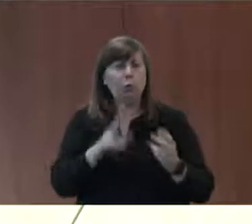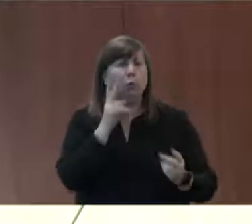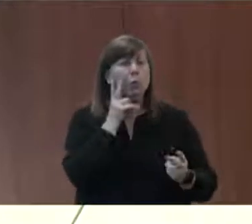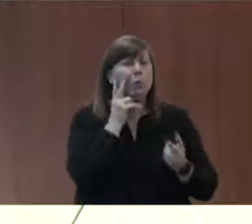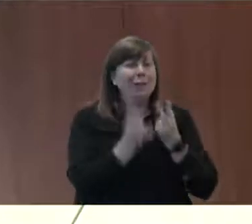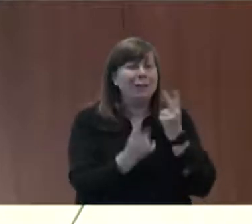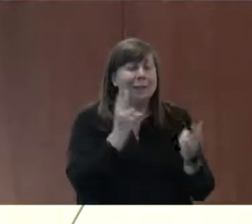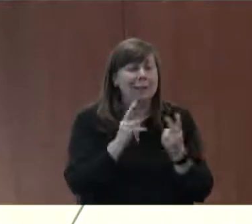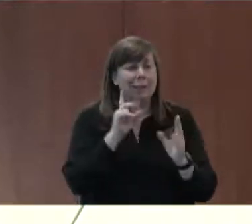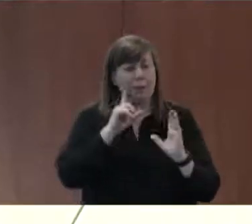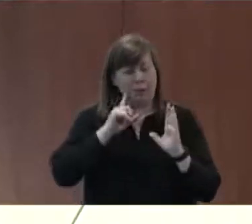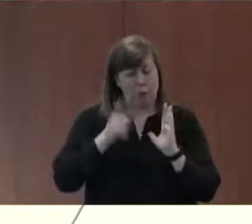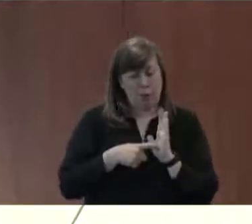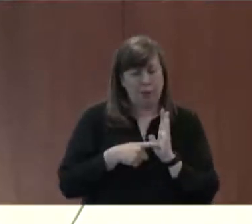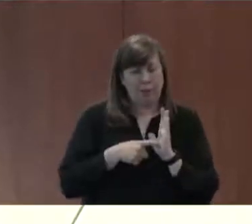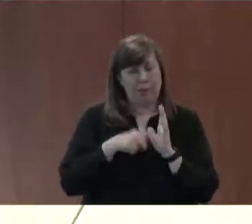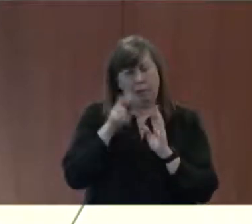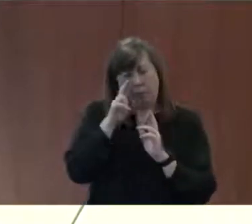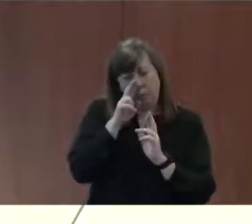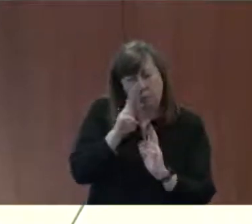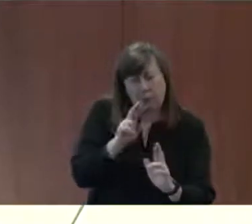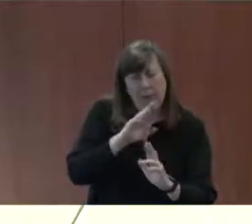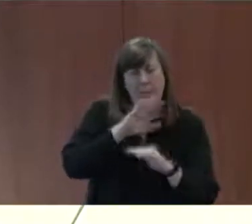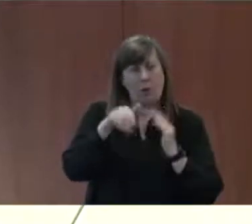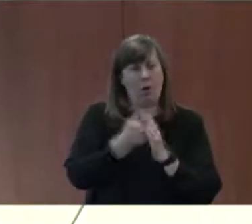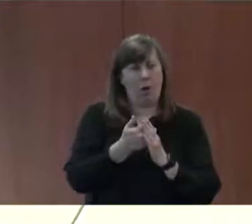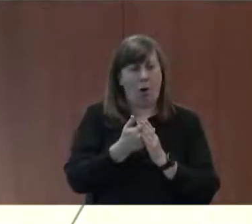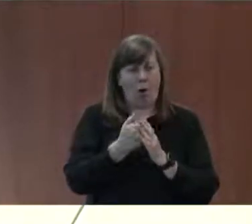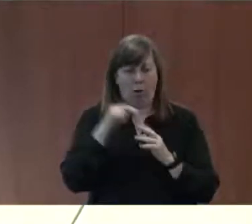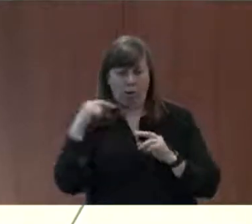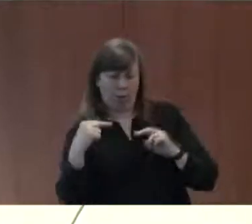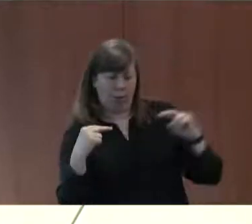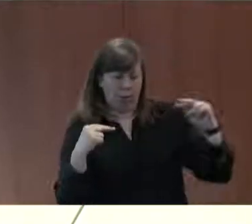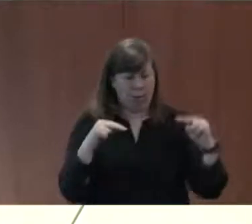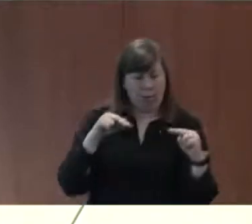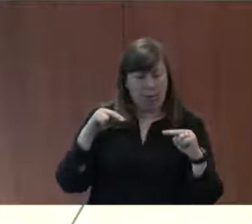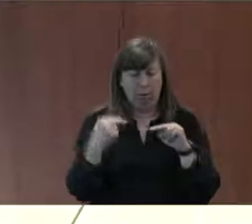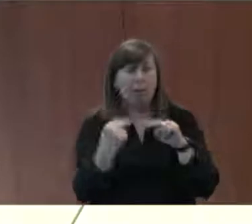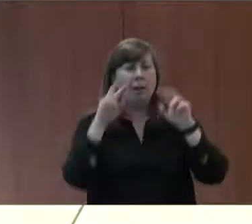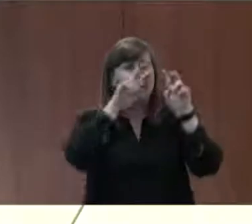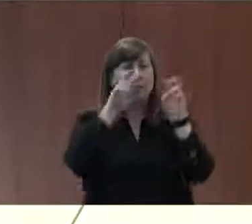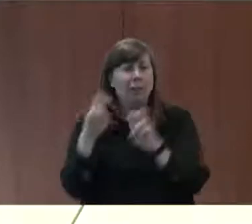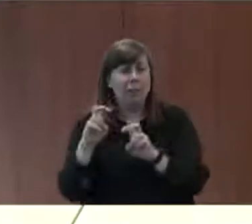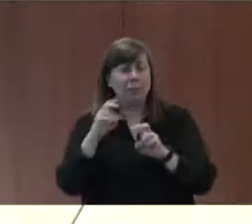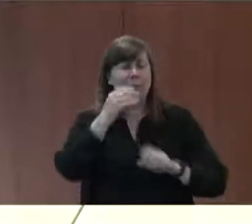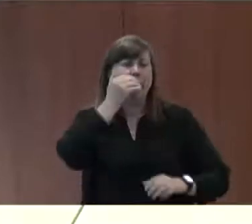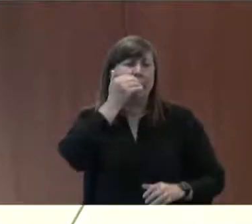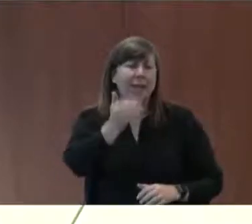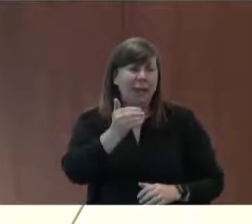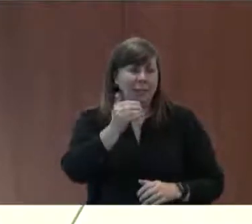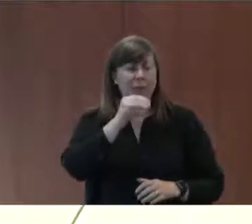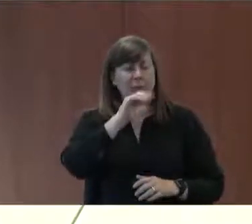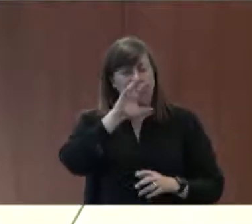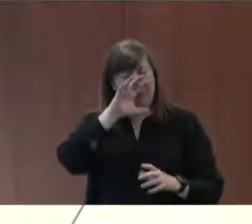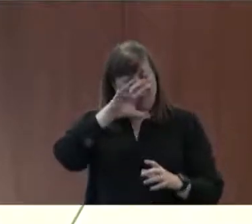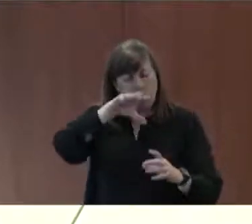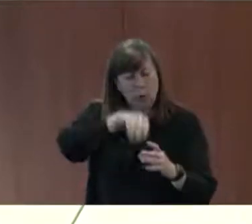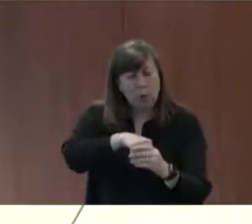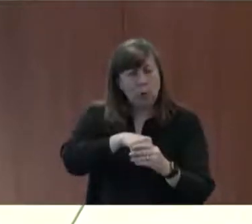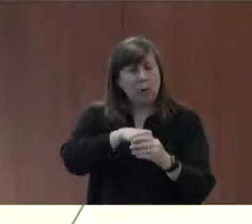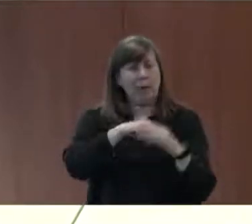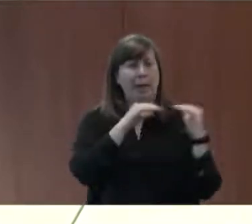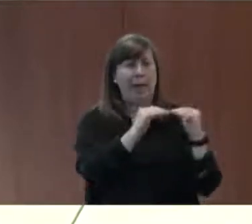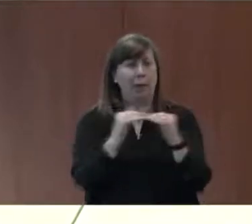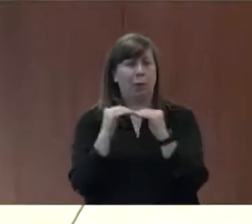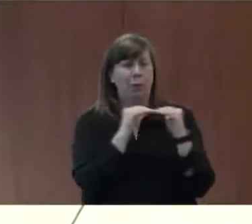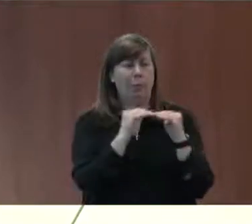see, recognize, and respect all sides of issues. And thank you for being inclusive and